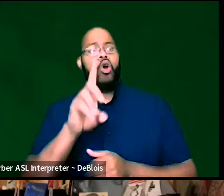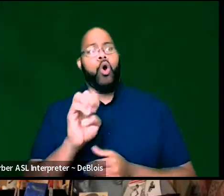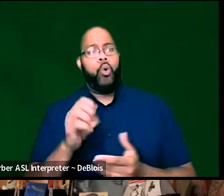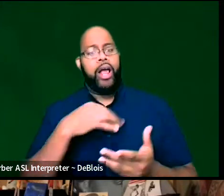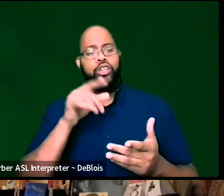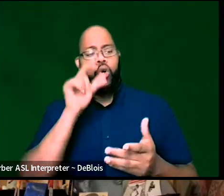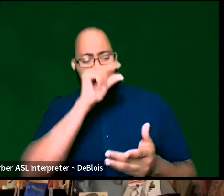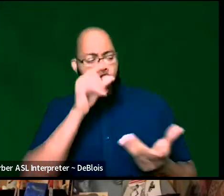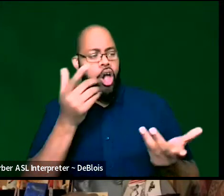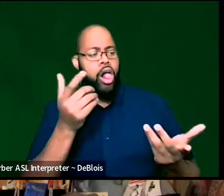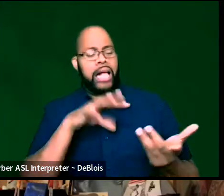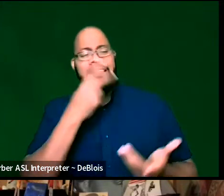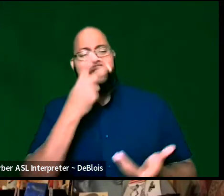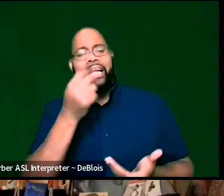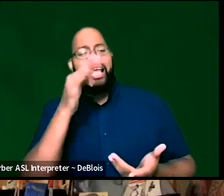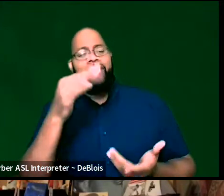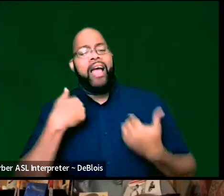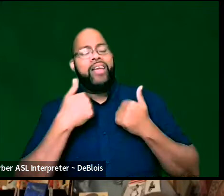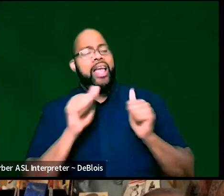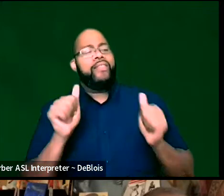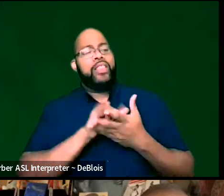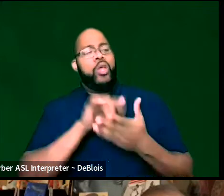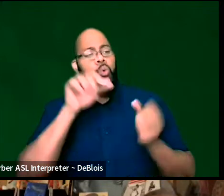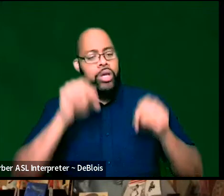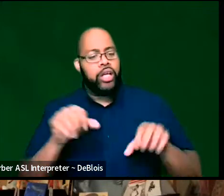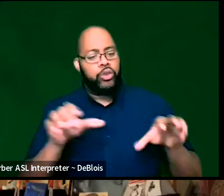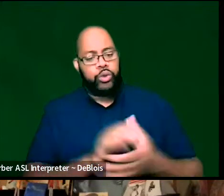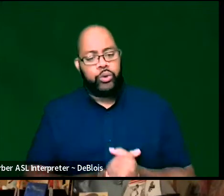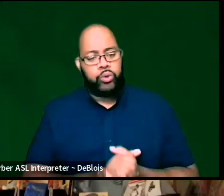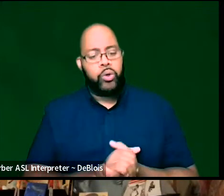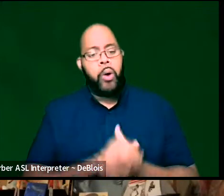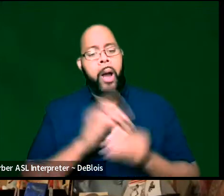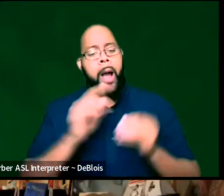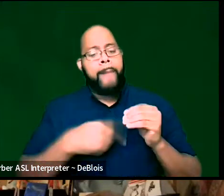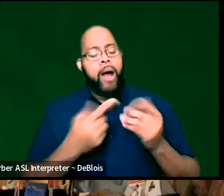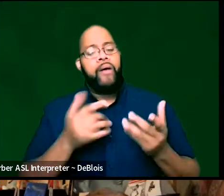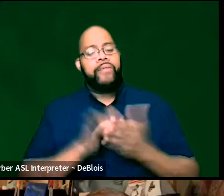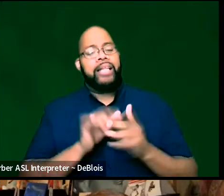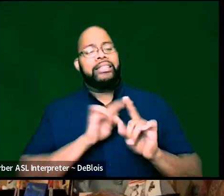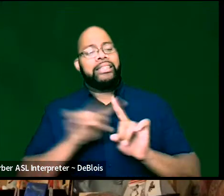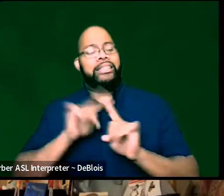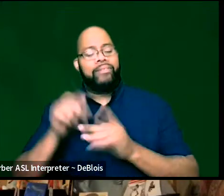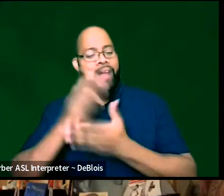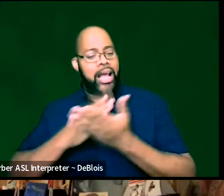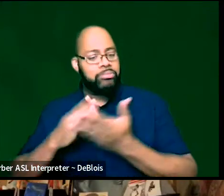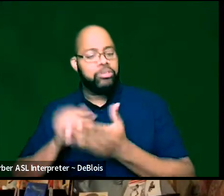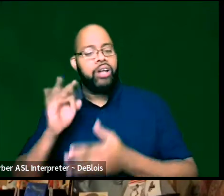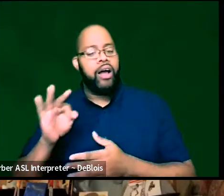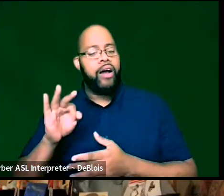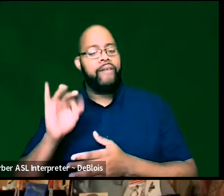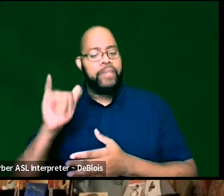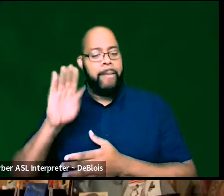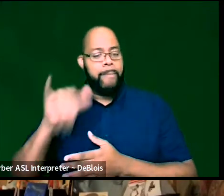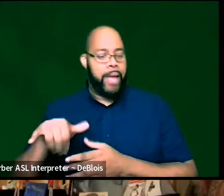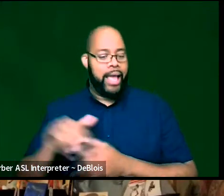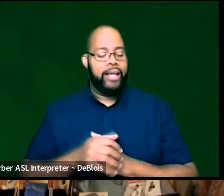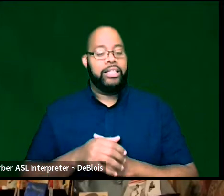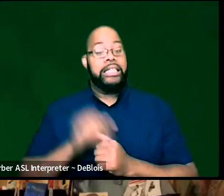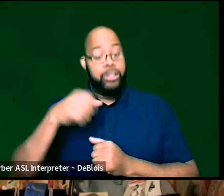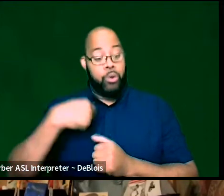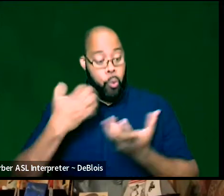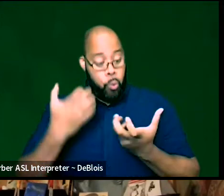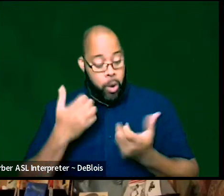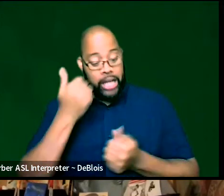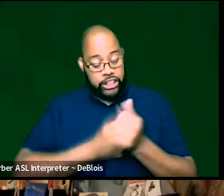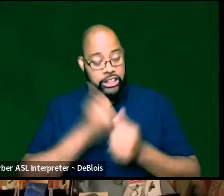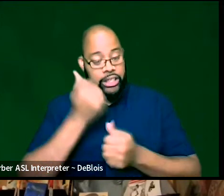just Google and see if there's anything that you can do about different aspects of the Chesapeake Bay. Yes, we want